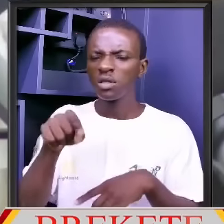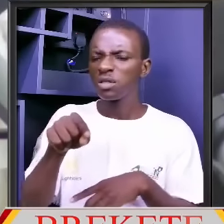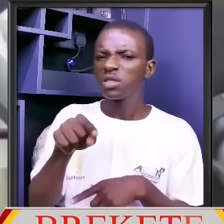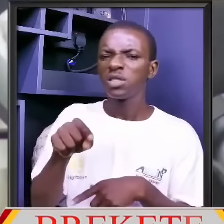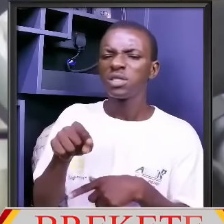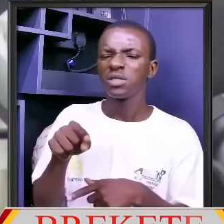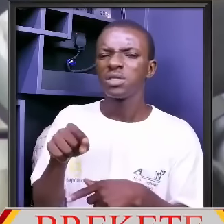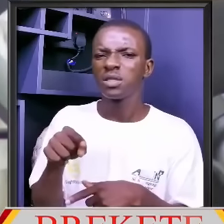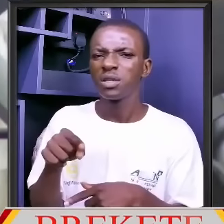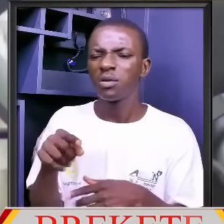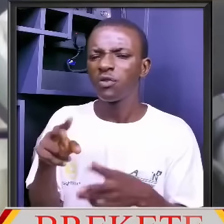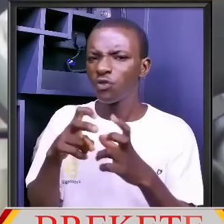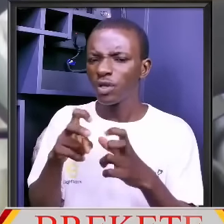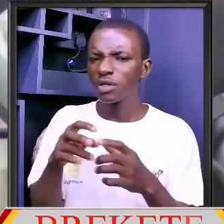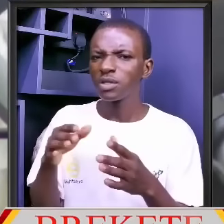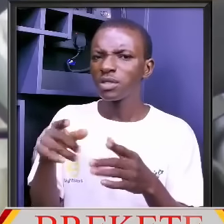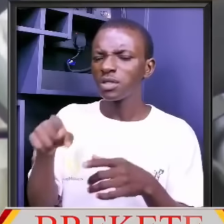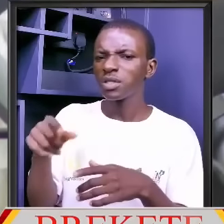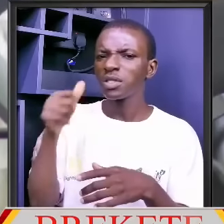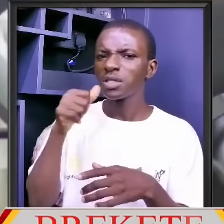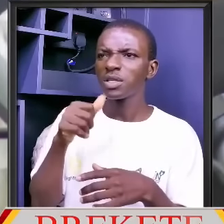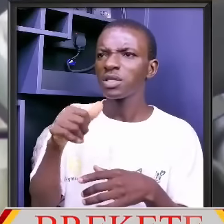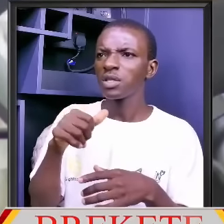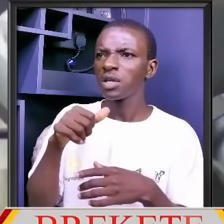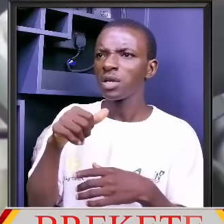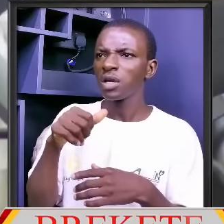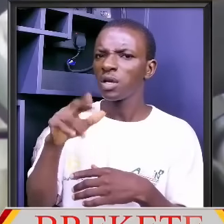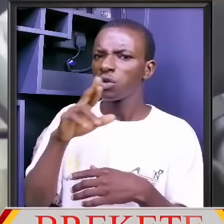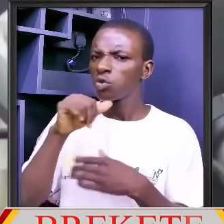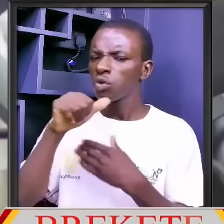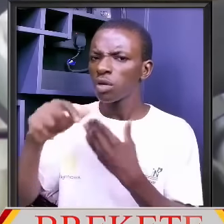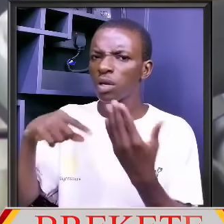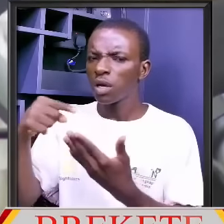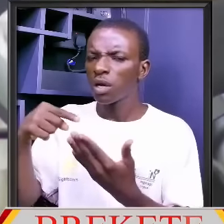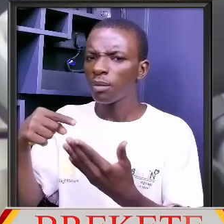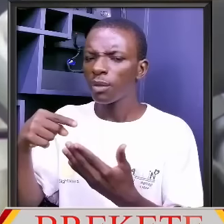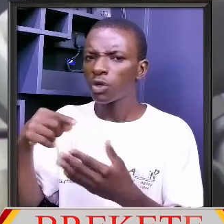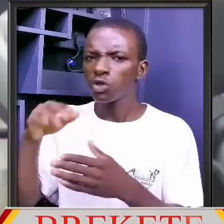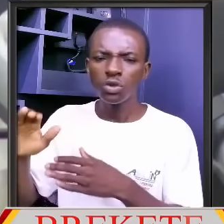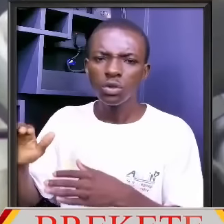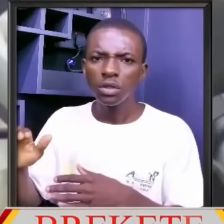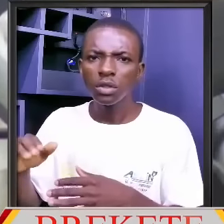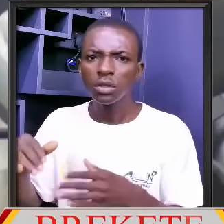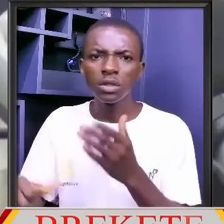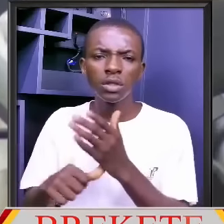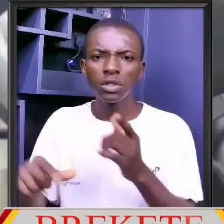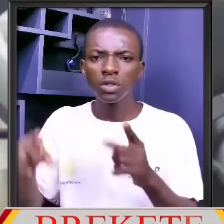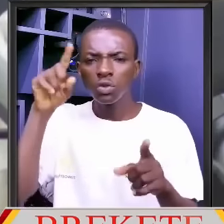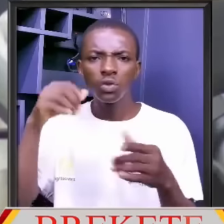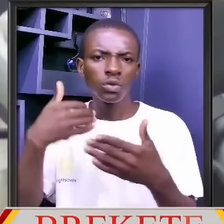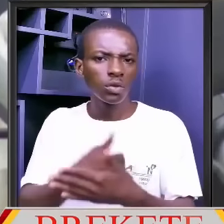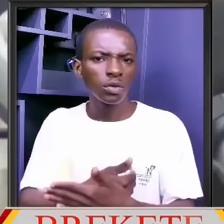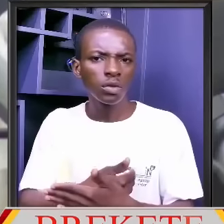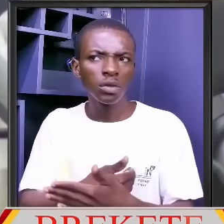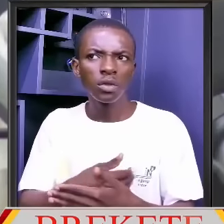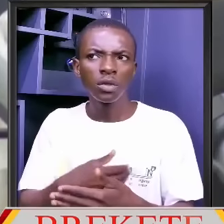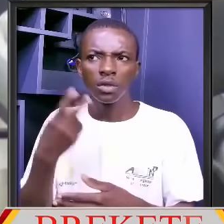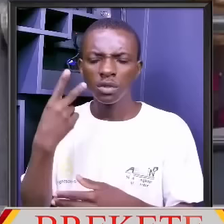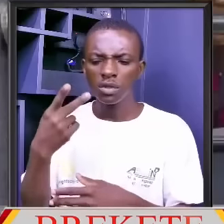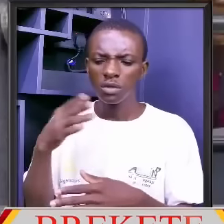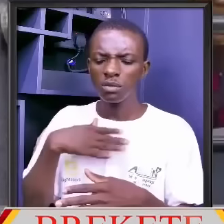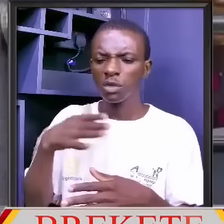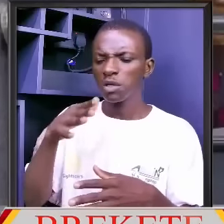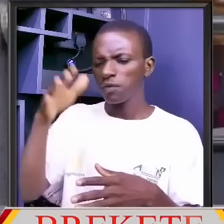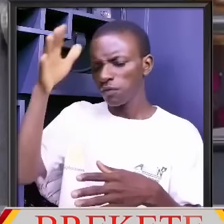this girl, you know, they among the children. They say, nah, the senior daughter. I not cry. They look my papa